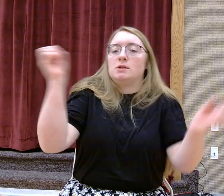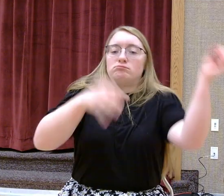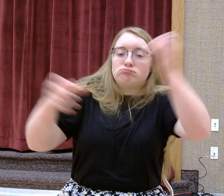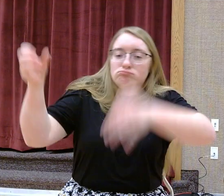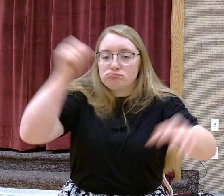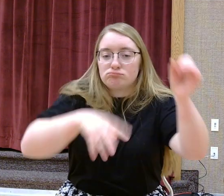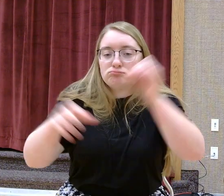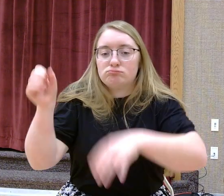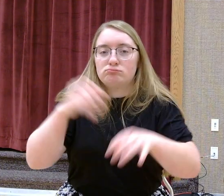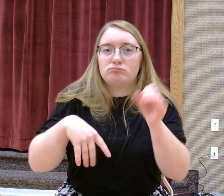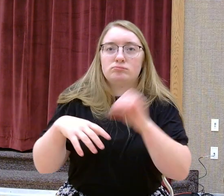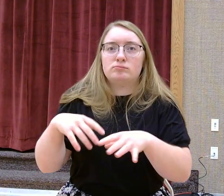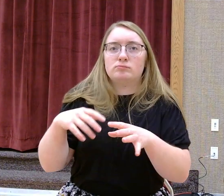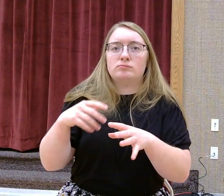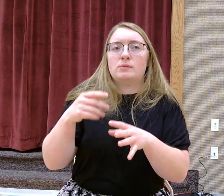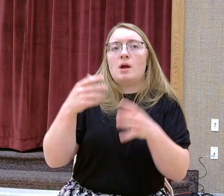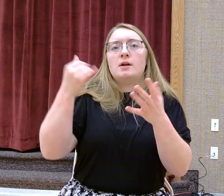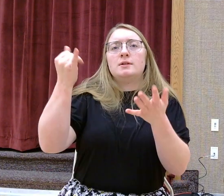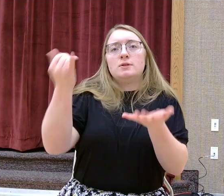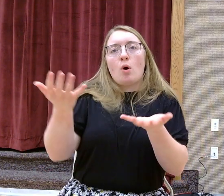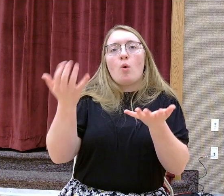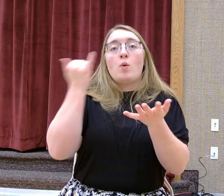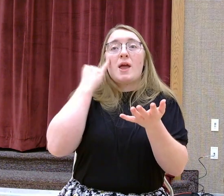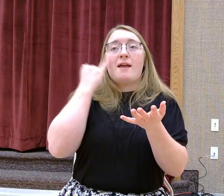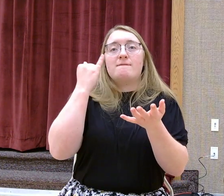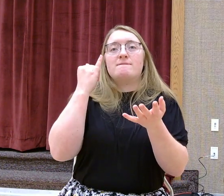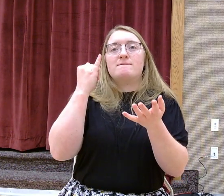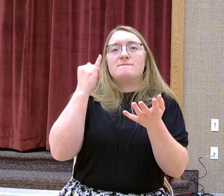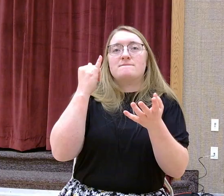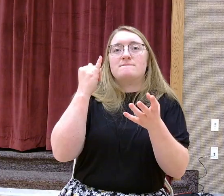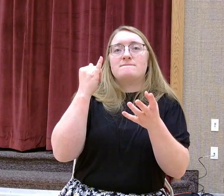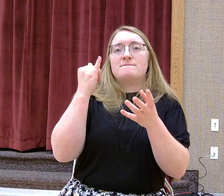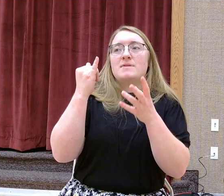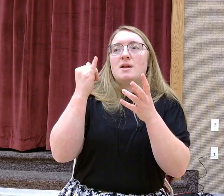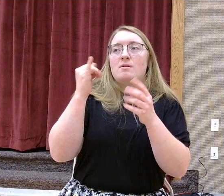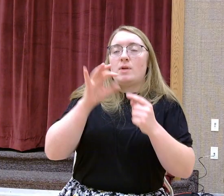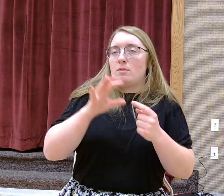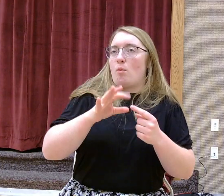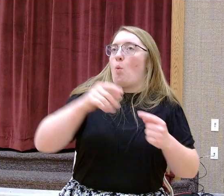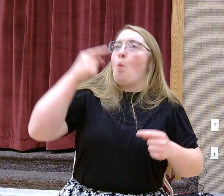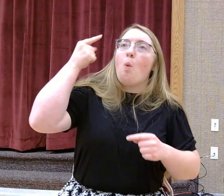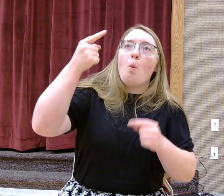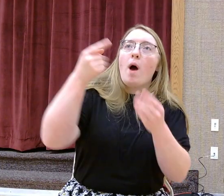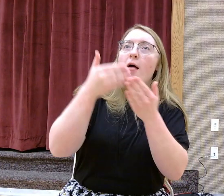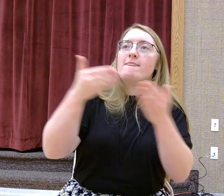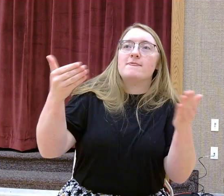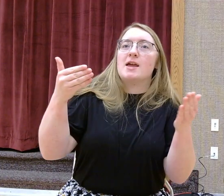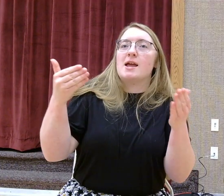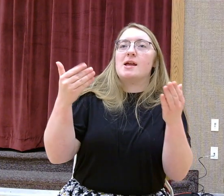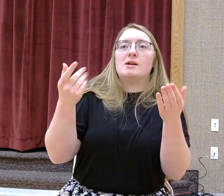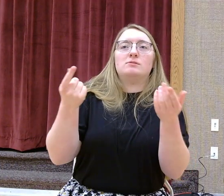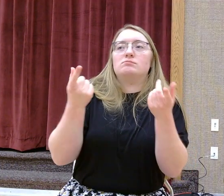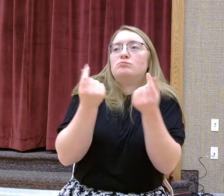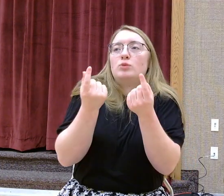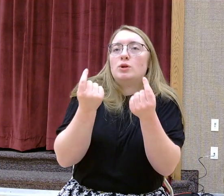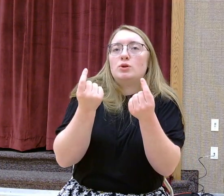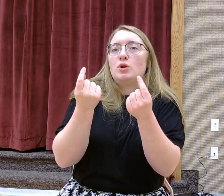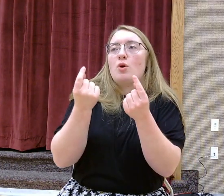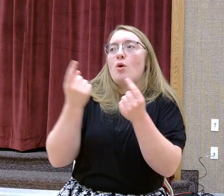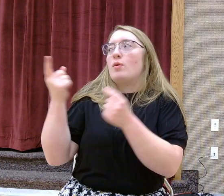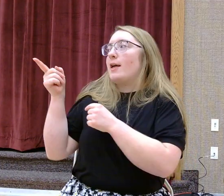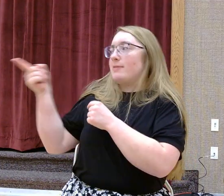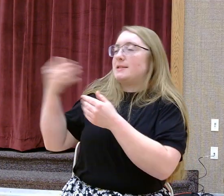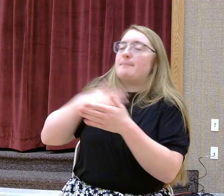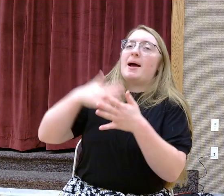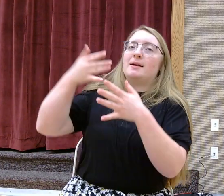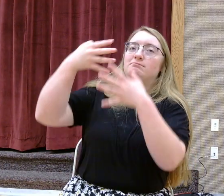in your opinion that is like, hey, if you take nothing else, take this with you? This would be my list. Oh, This would be my list. Yeah, this would